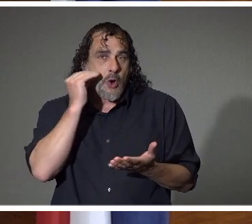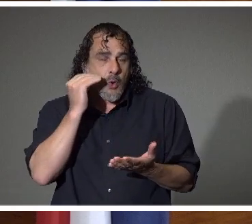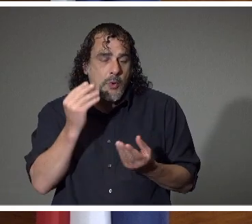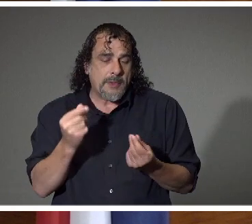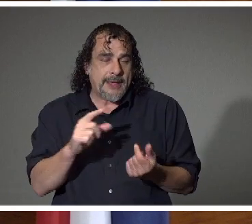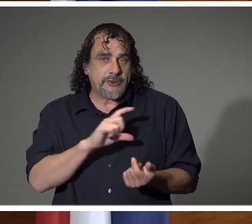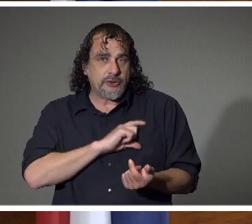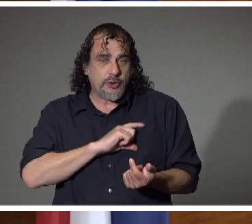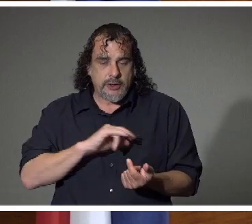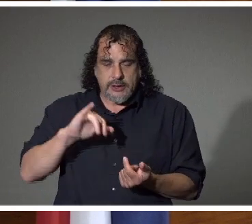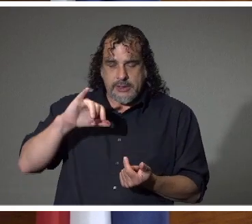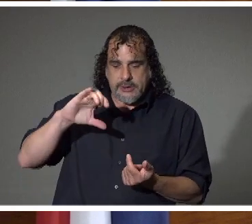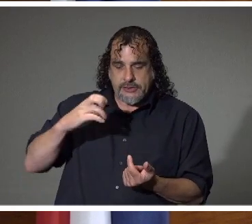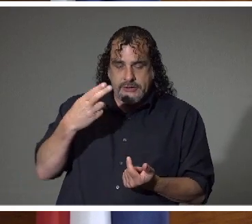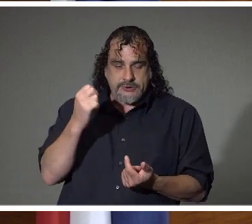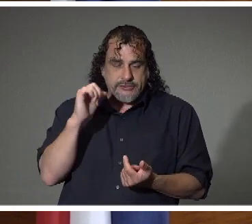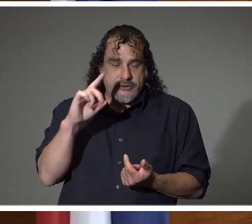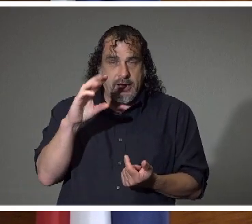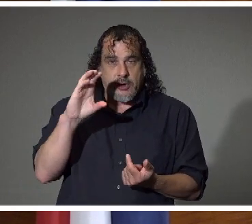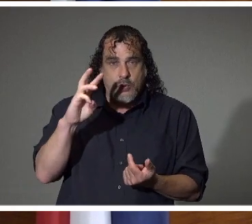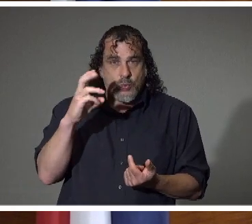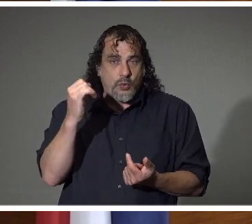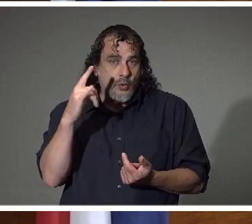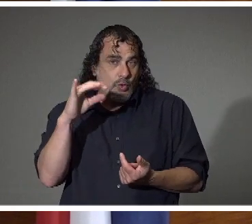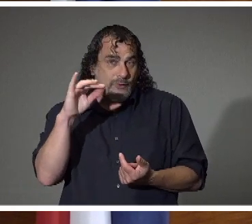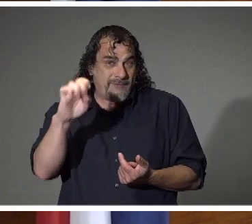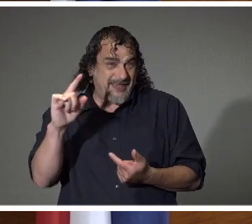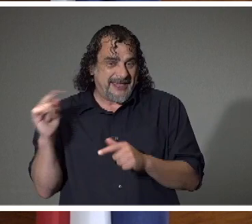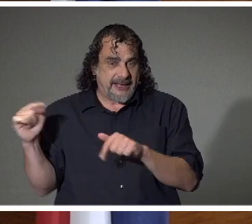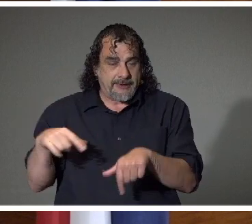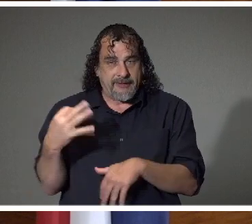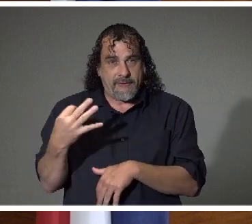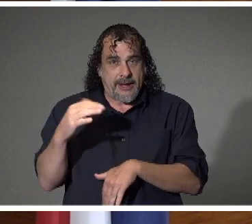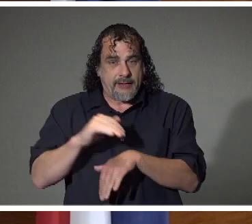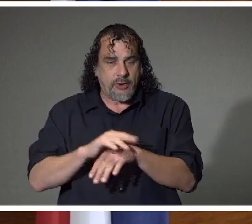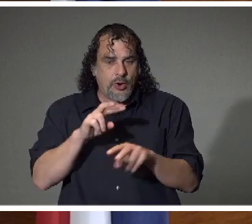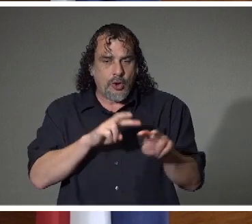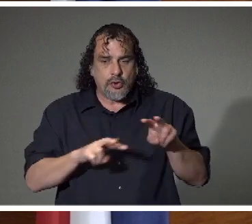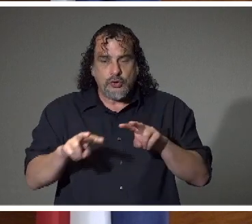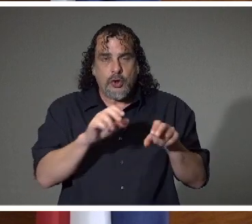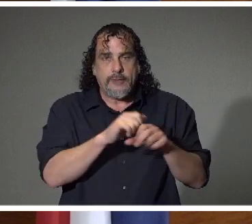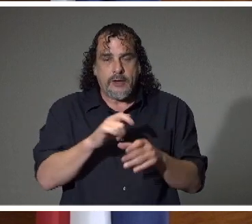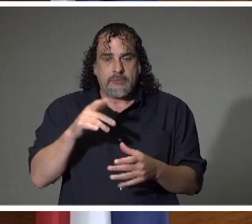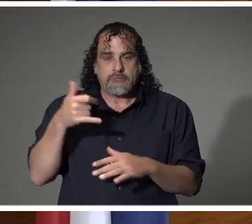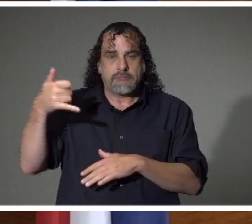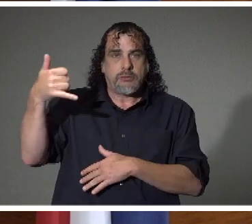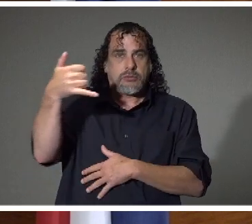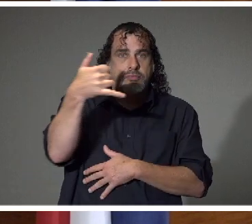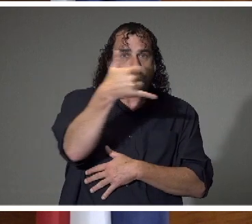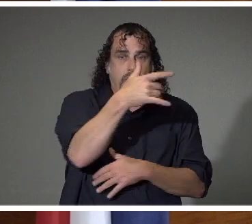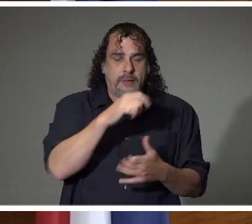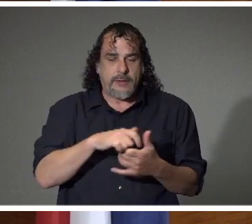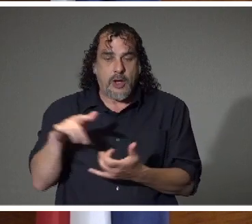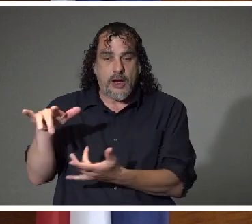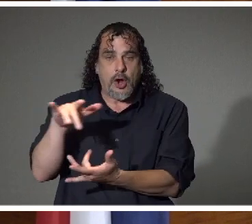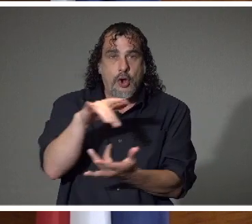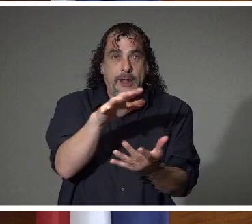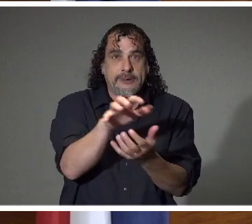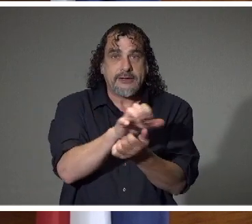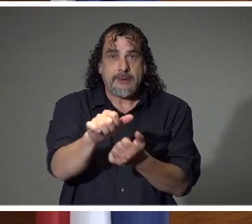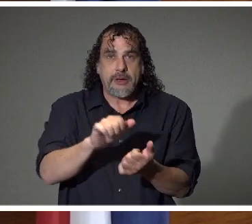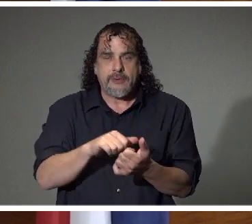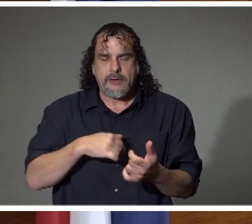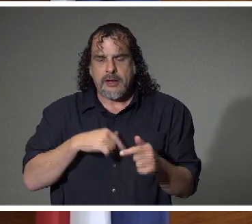Wolf, come to Mississippi Friday afternoon, toured the area via air, and then also spent about an hour on the